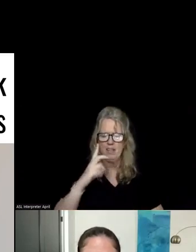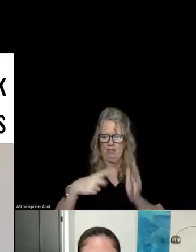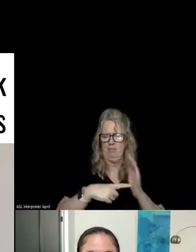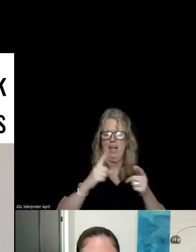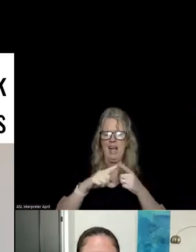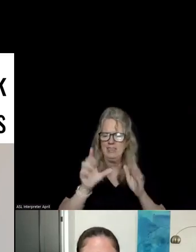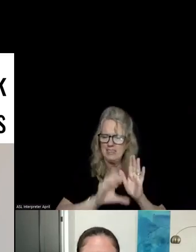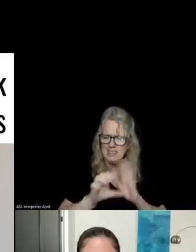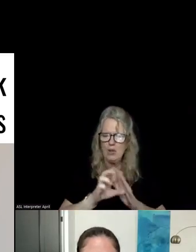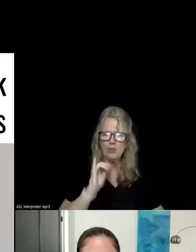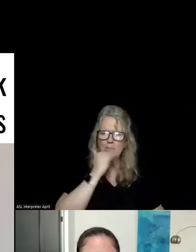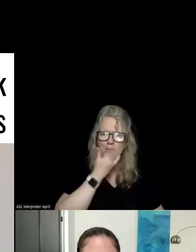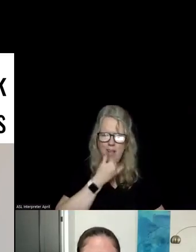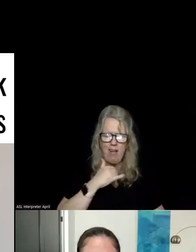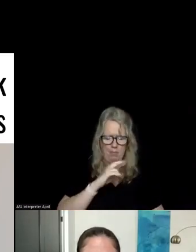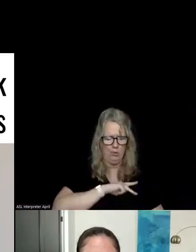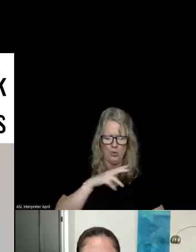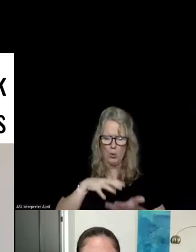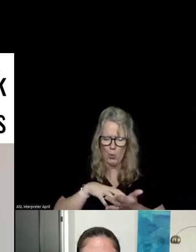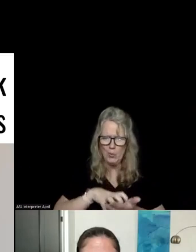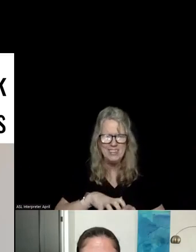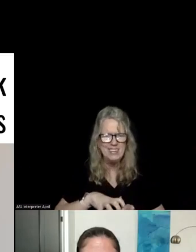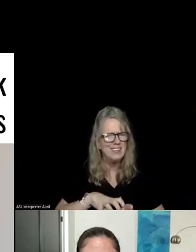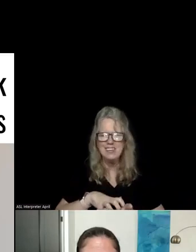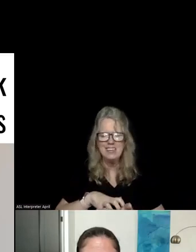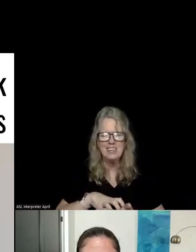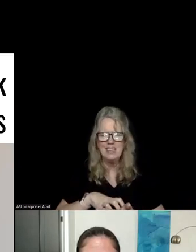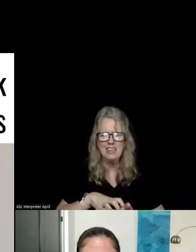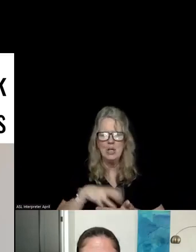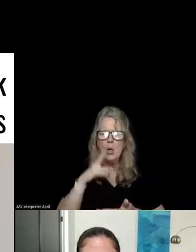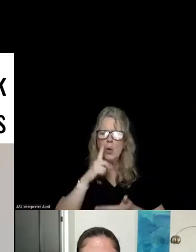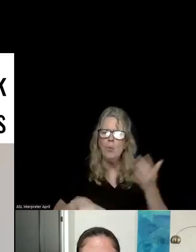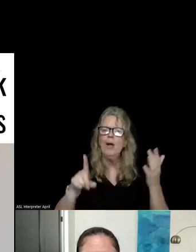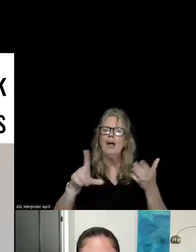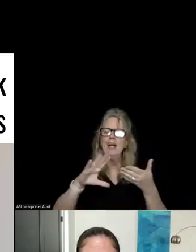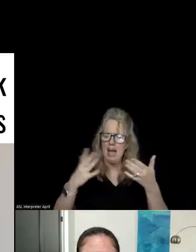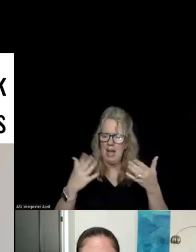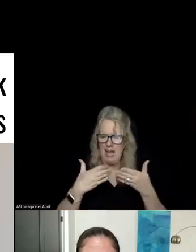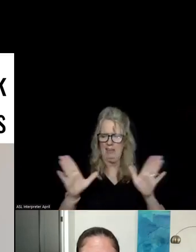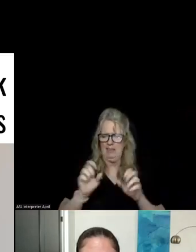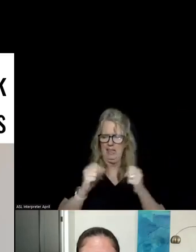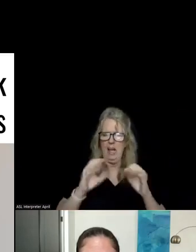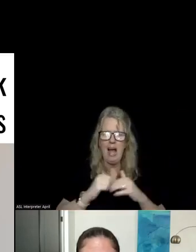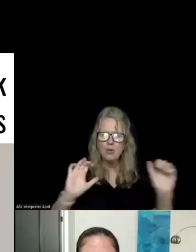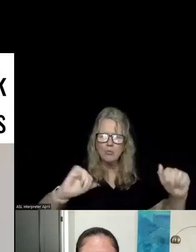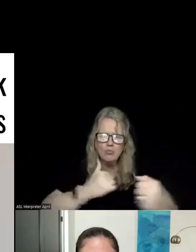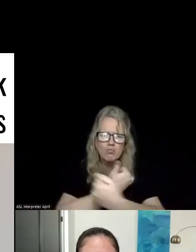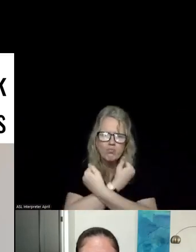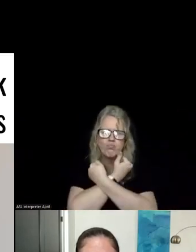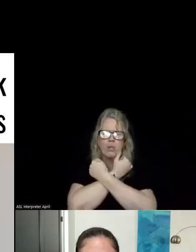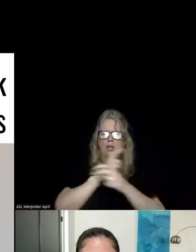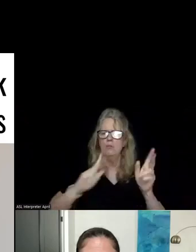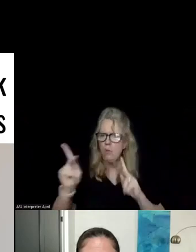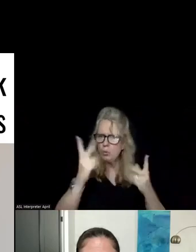flaw, a personal weakness, when there are, what can we be doing as a society to wrap our arms around folks, to let them know it